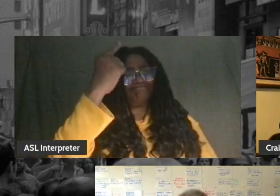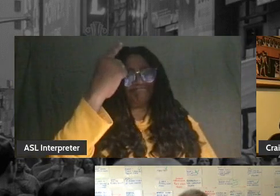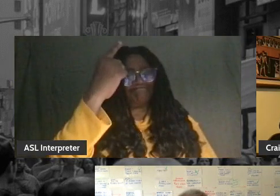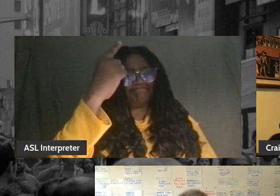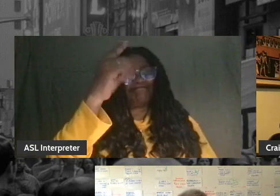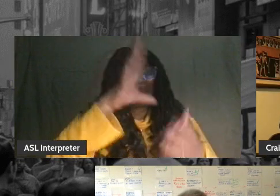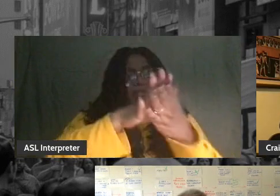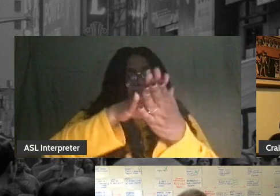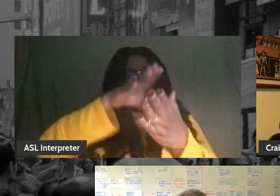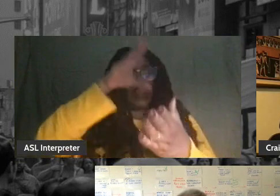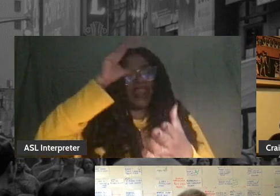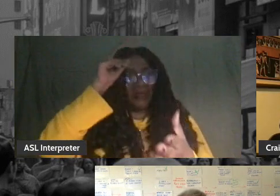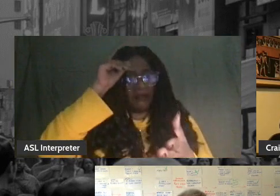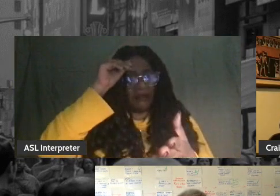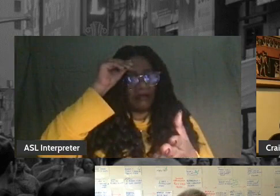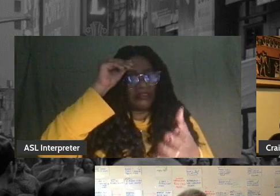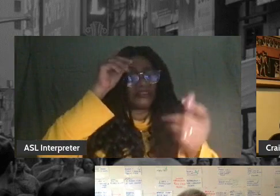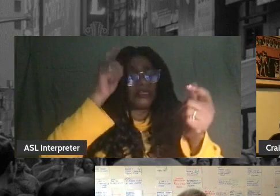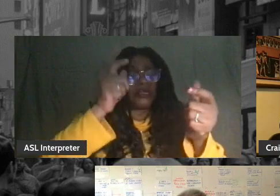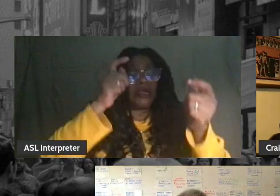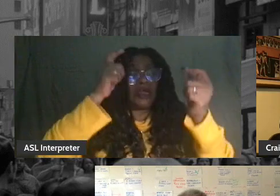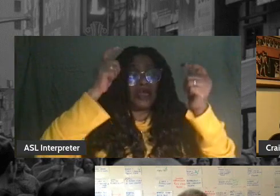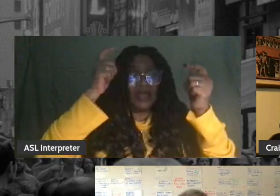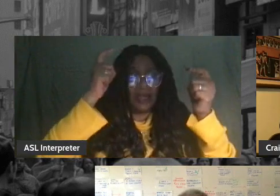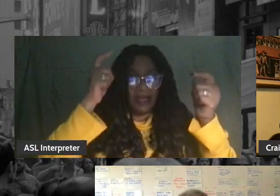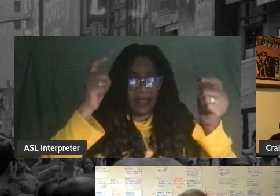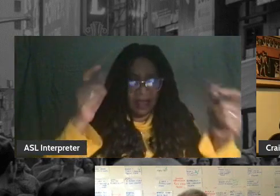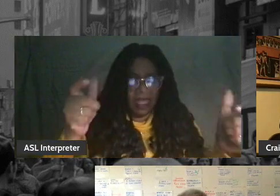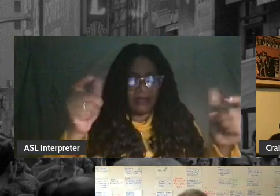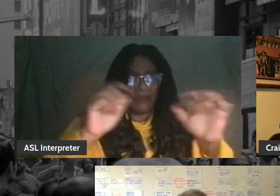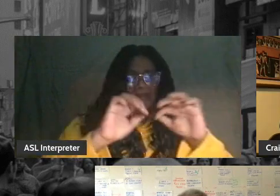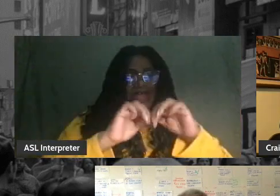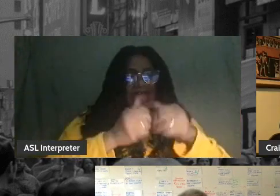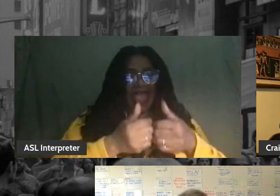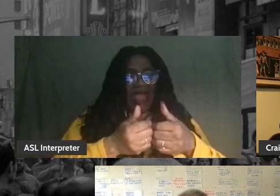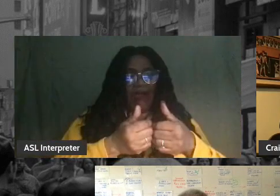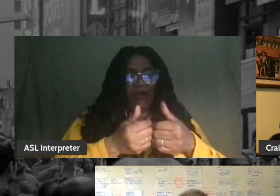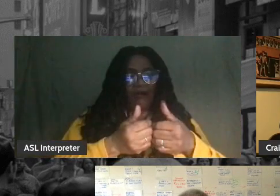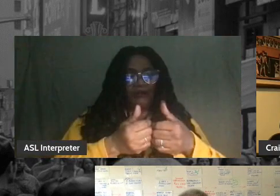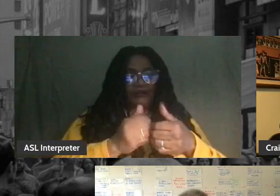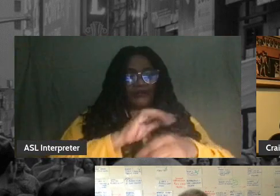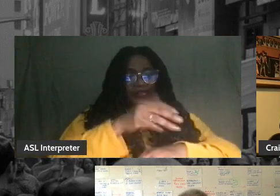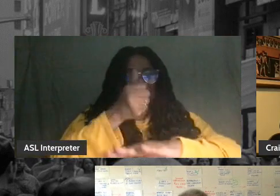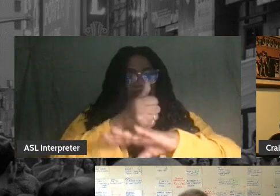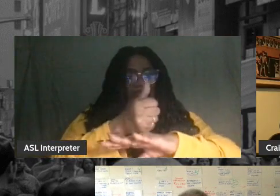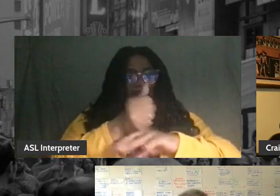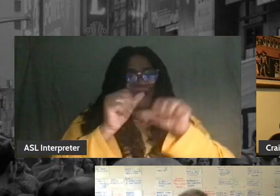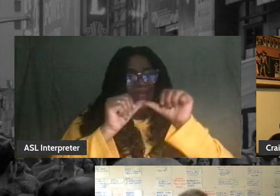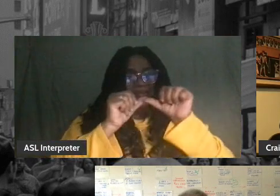learned quite a lot about how to have that relationship.